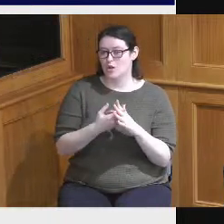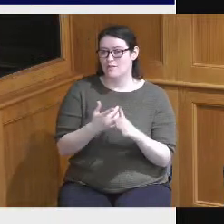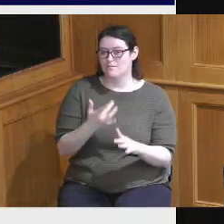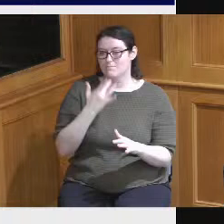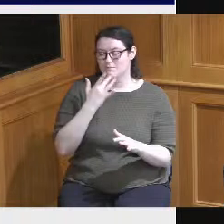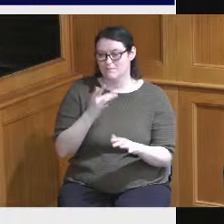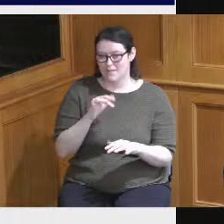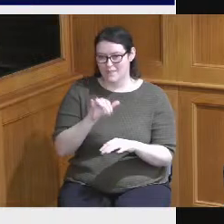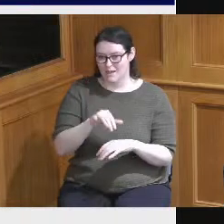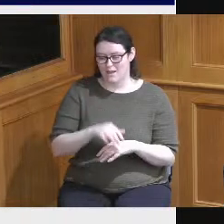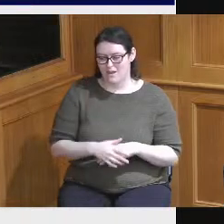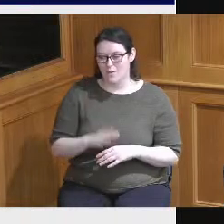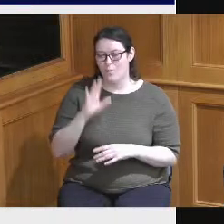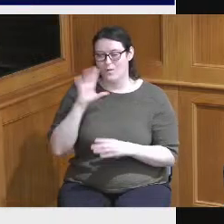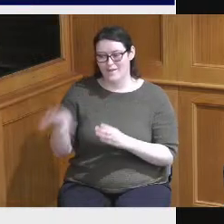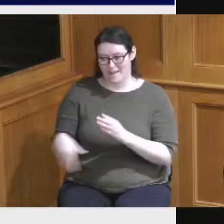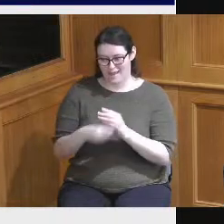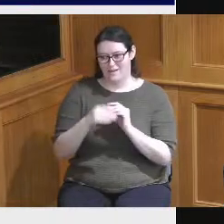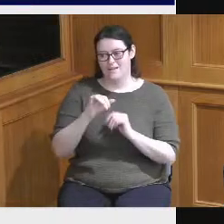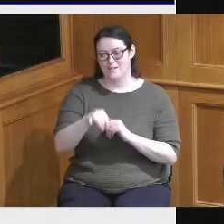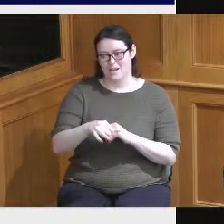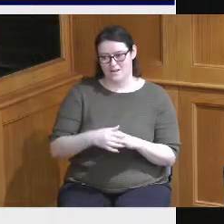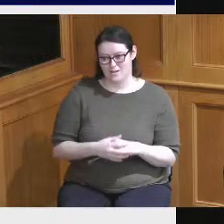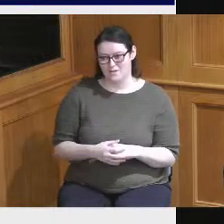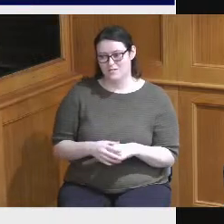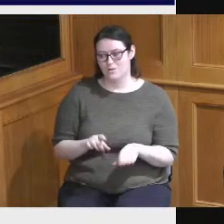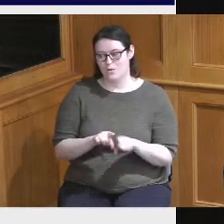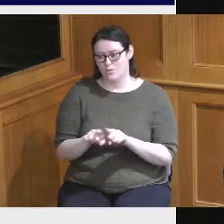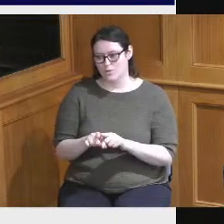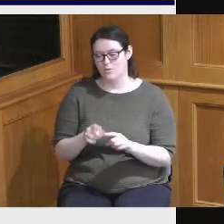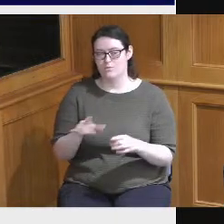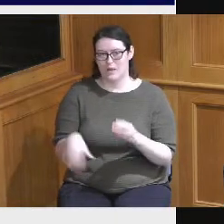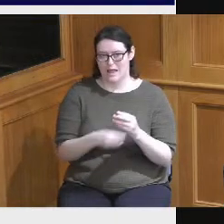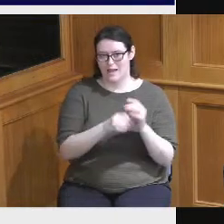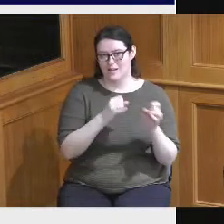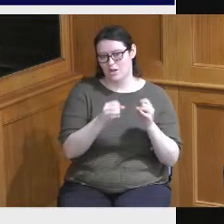will also supplement that. Also the extra interview room.